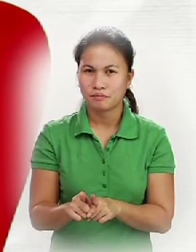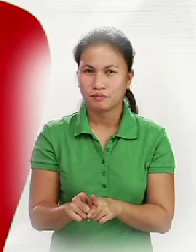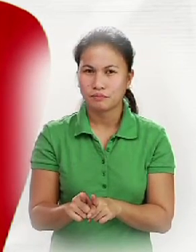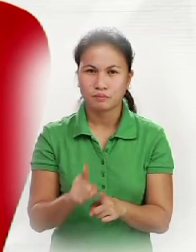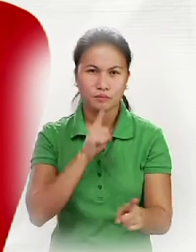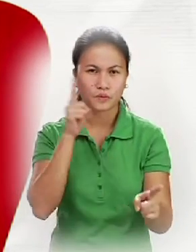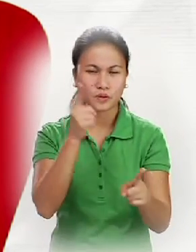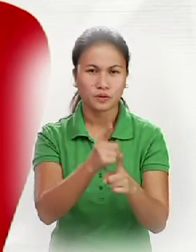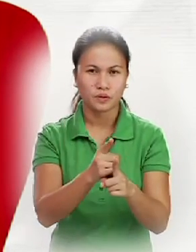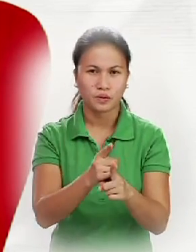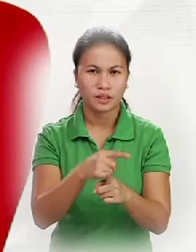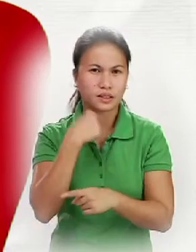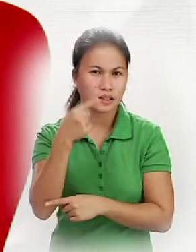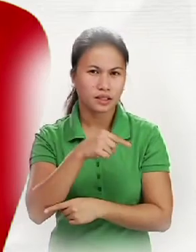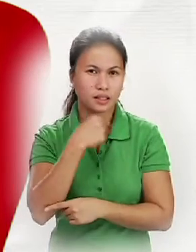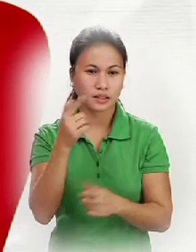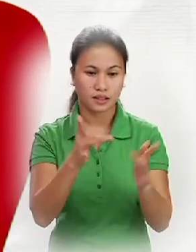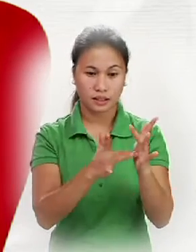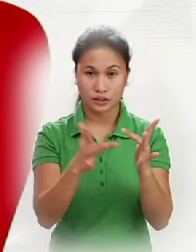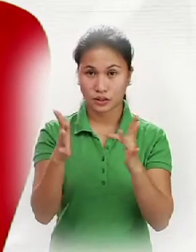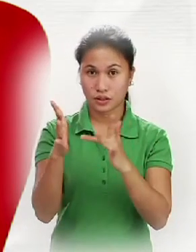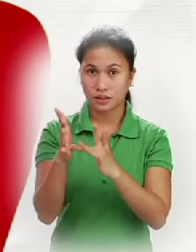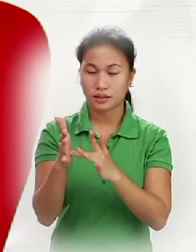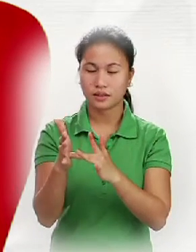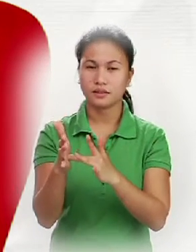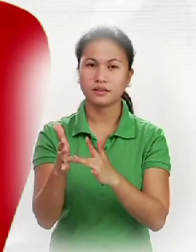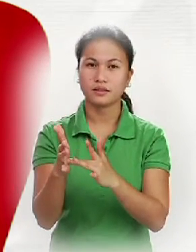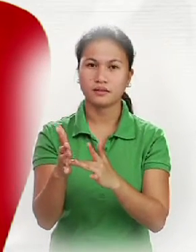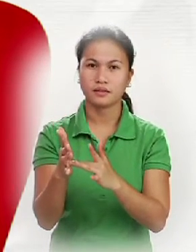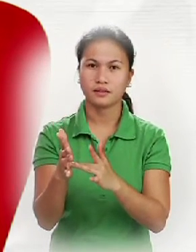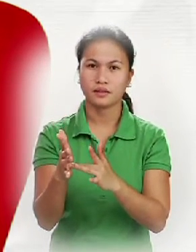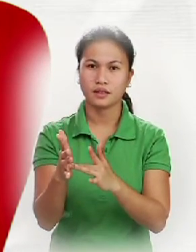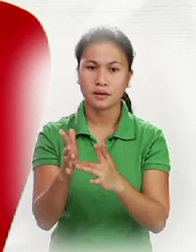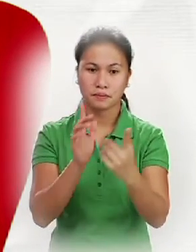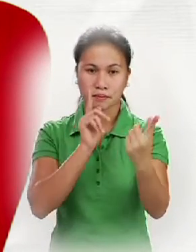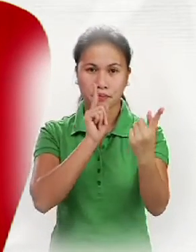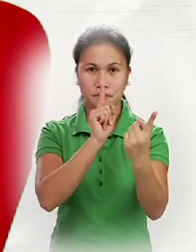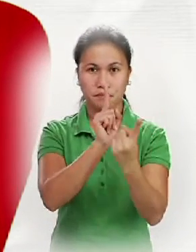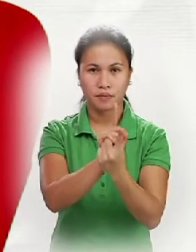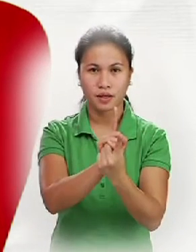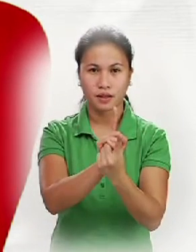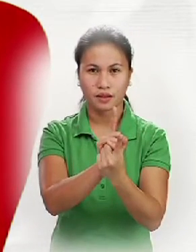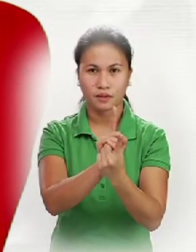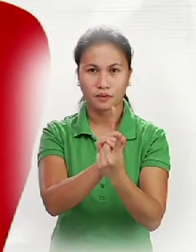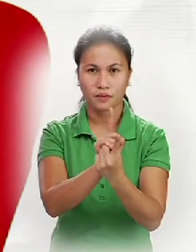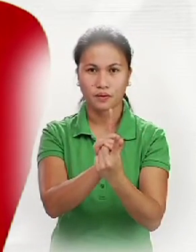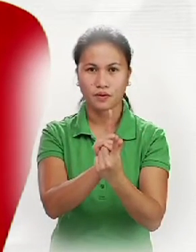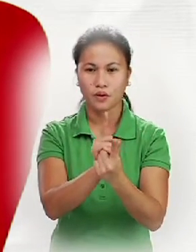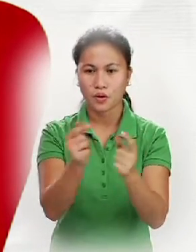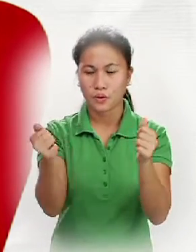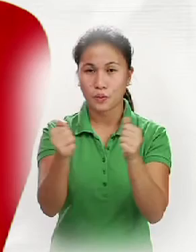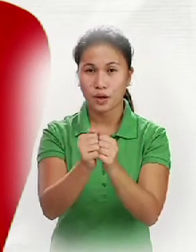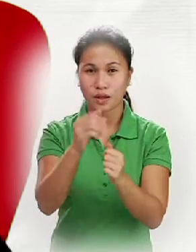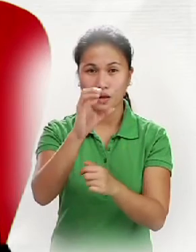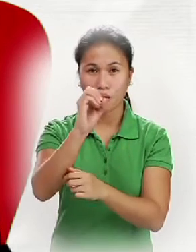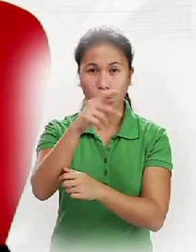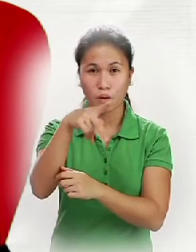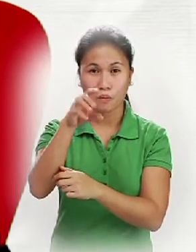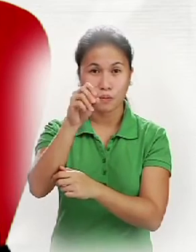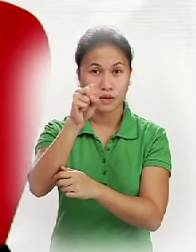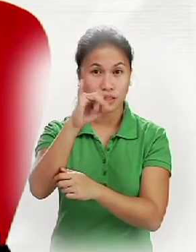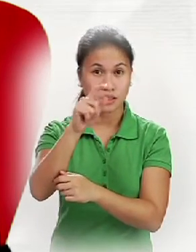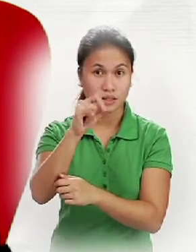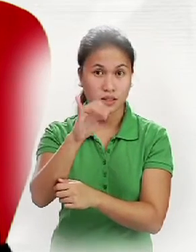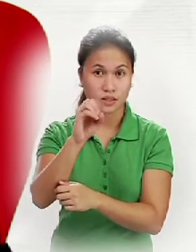says that Jesus in His lifetime met with opposition. Not